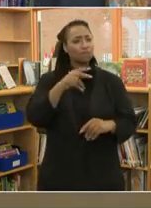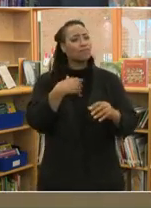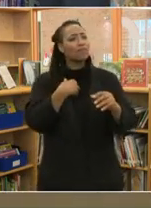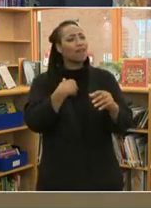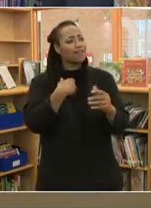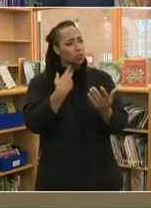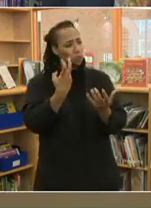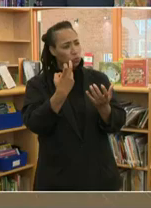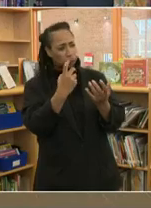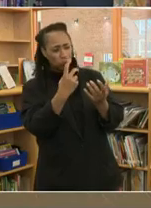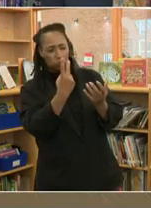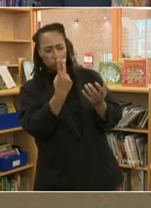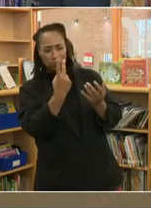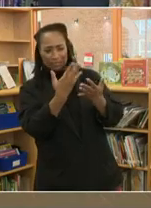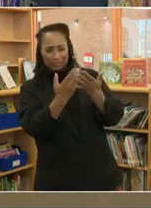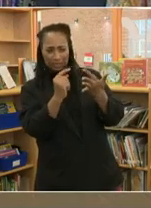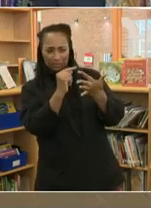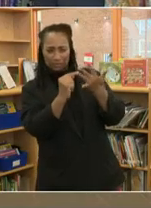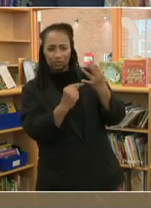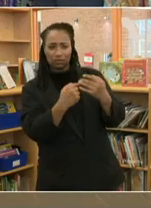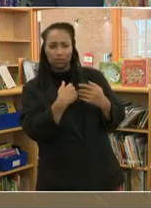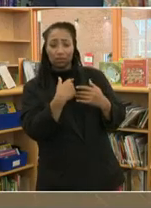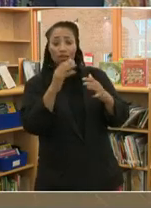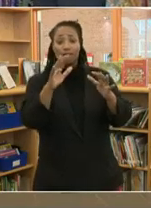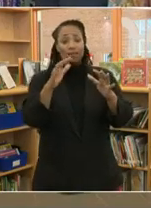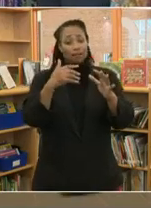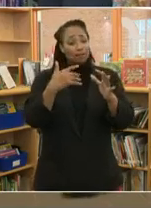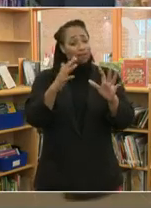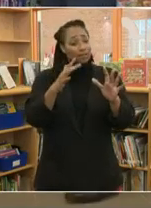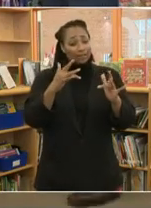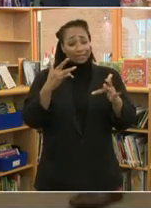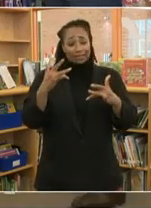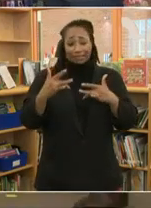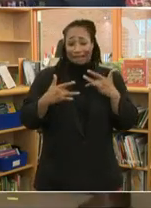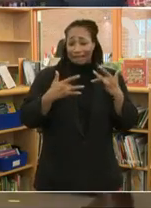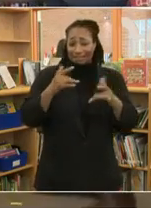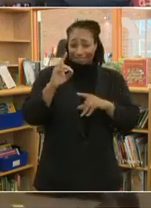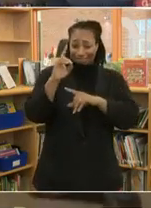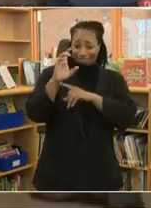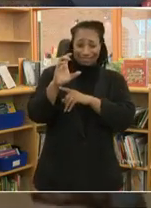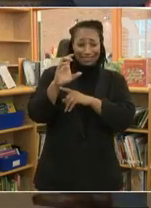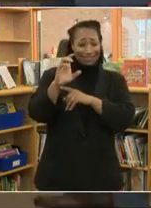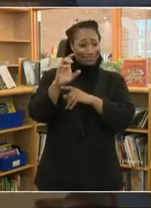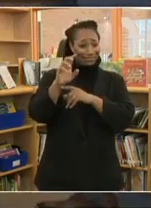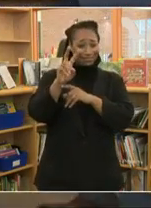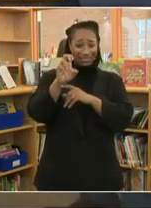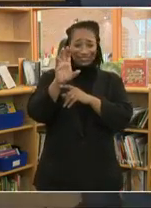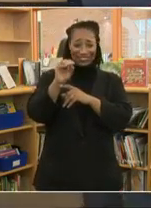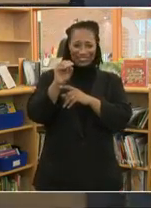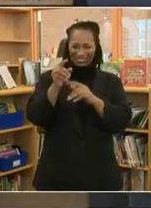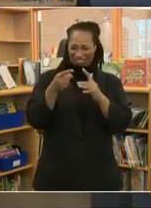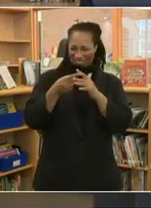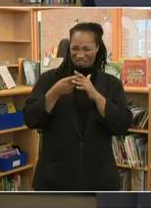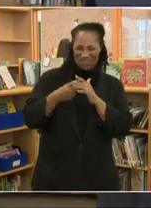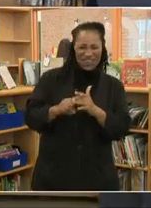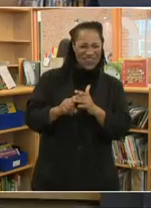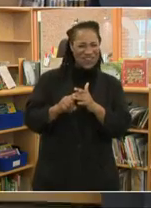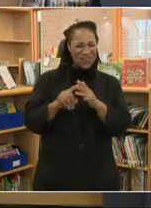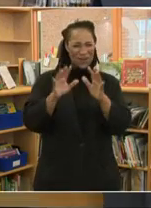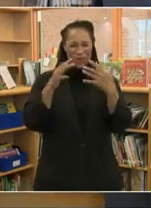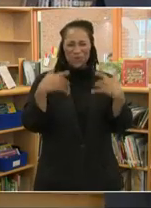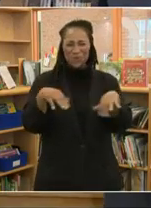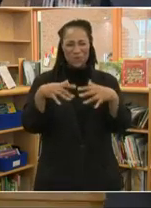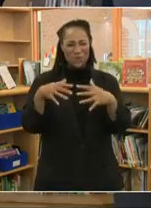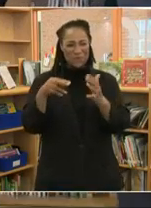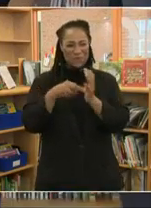DC 250 right now. Because that question about do you see yourself reflected, part of the job